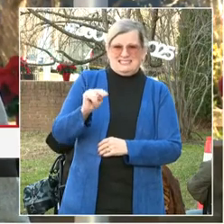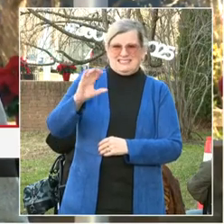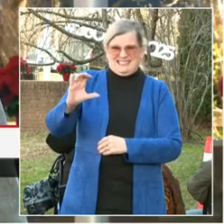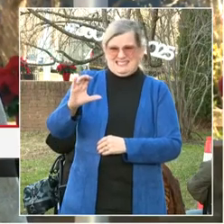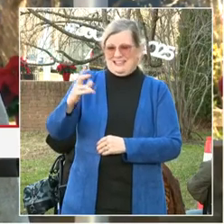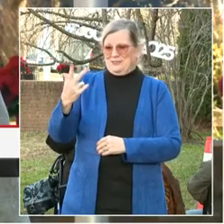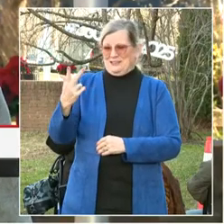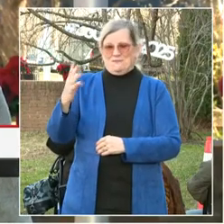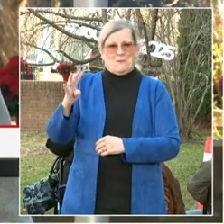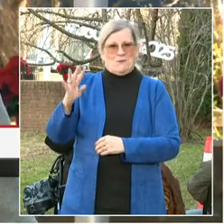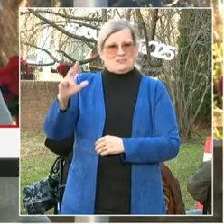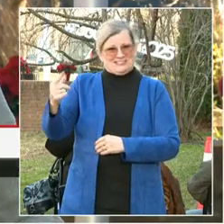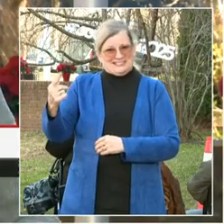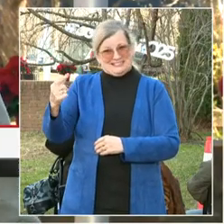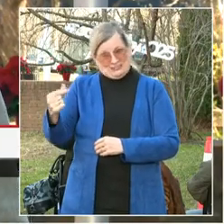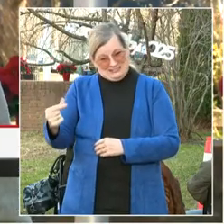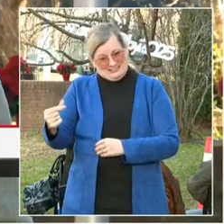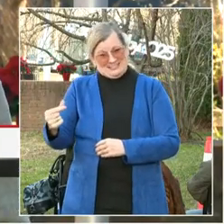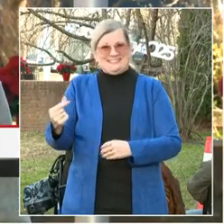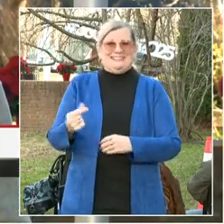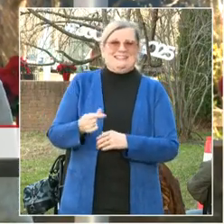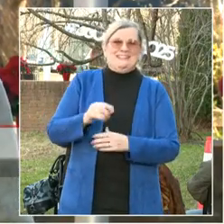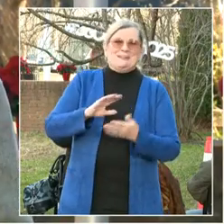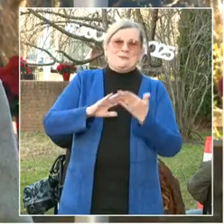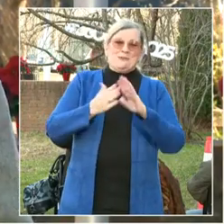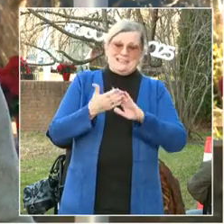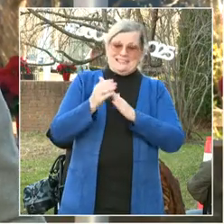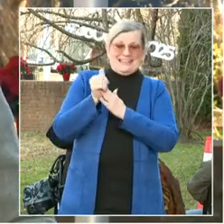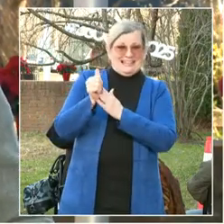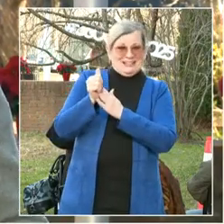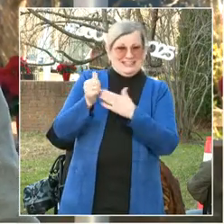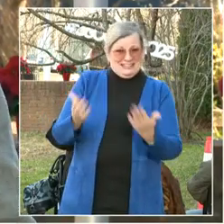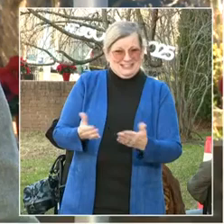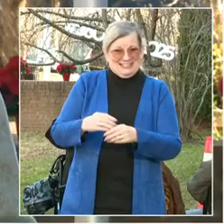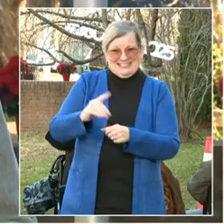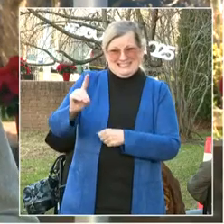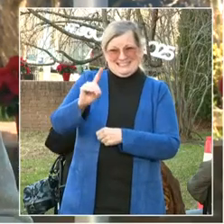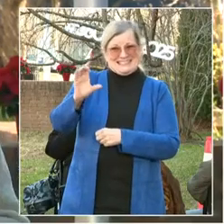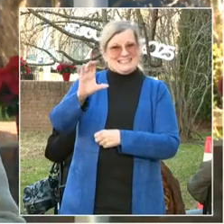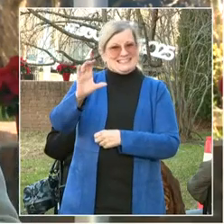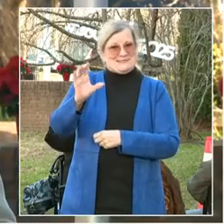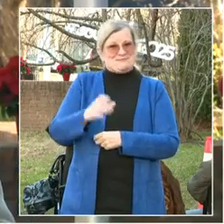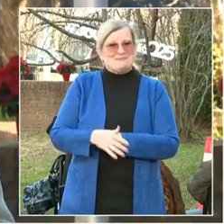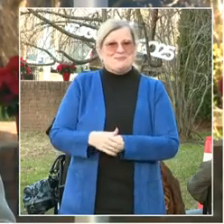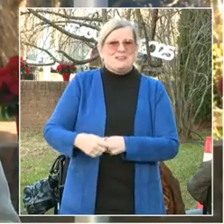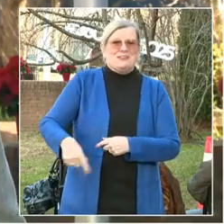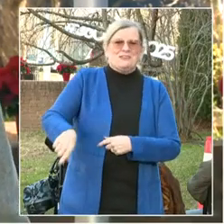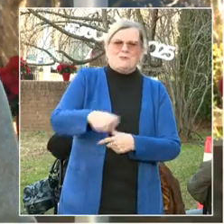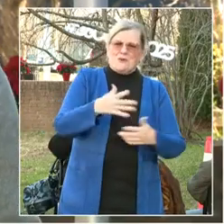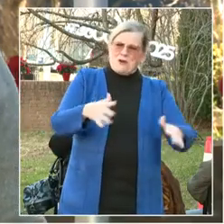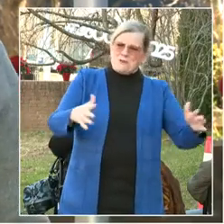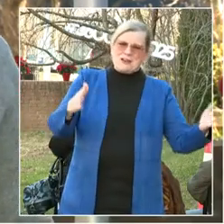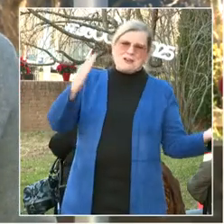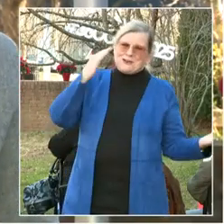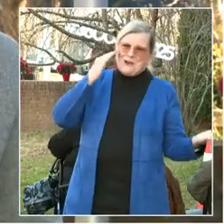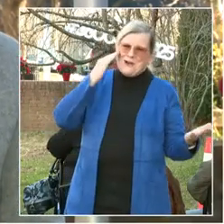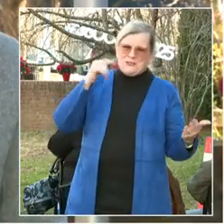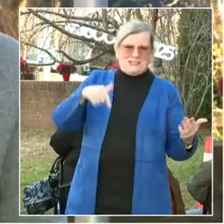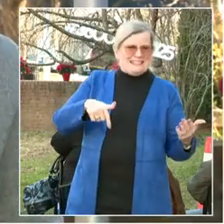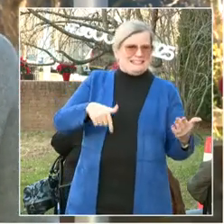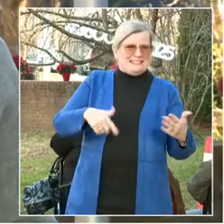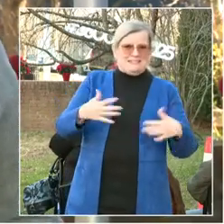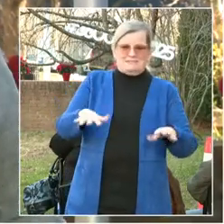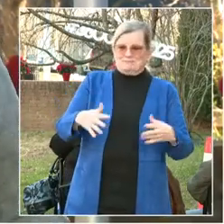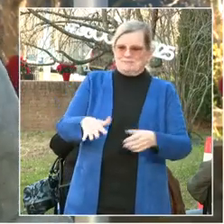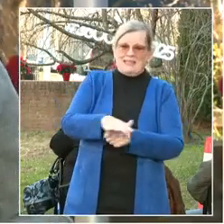the community leaders of Chevy Chase. I know this campus very well. It was my